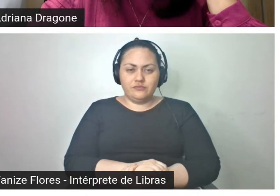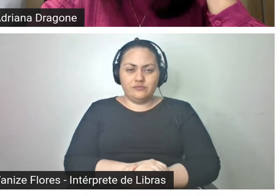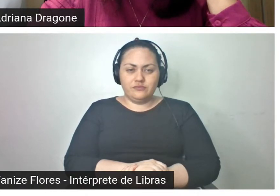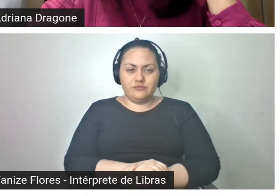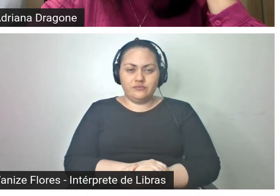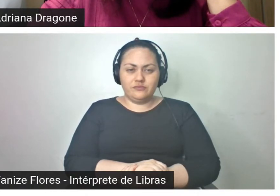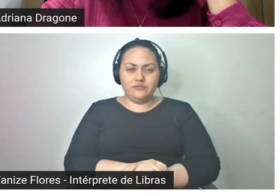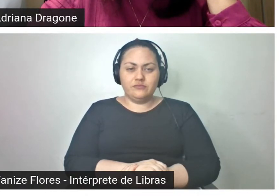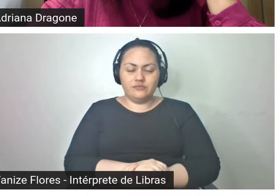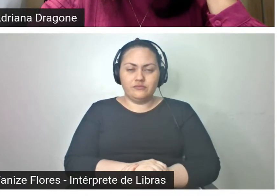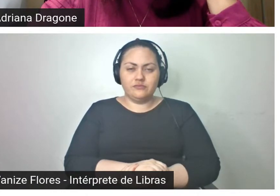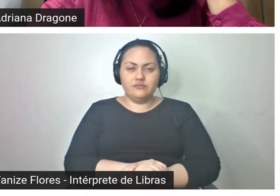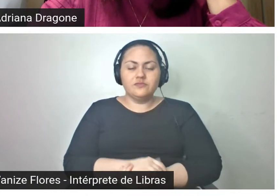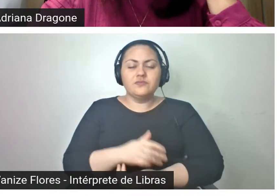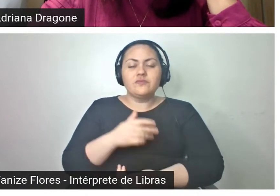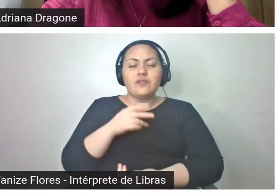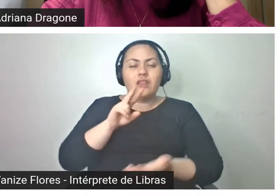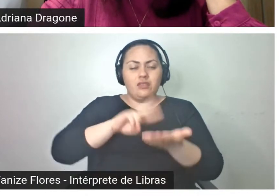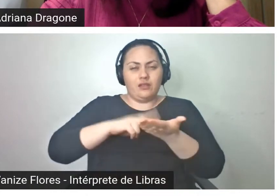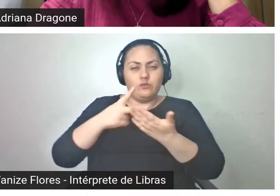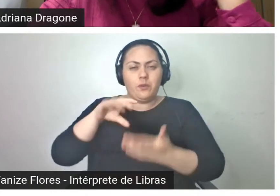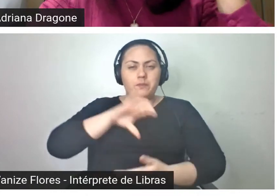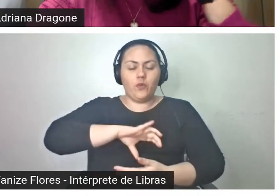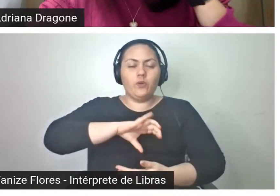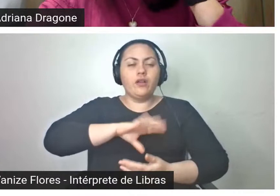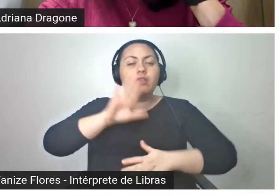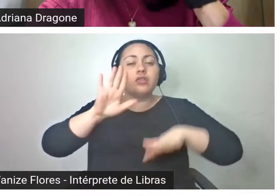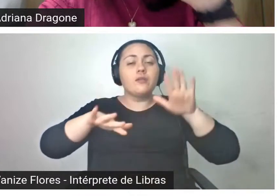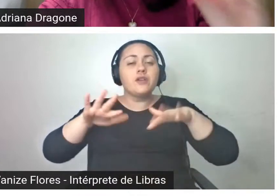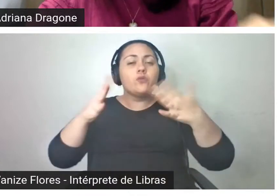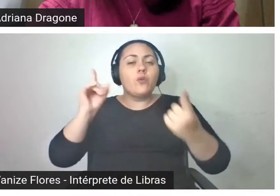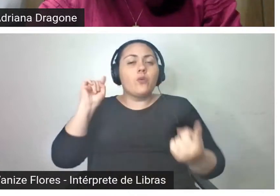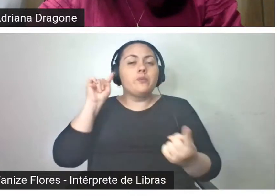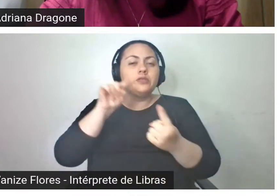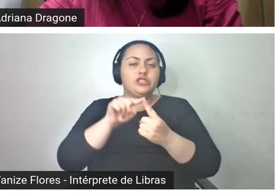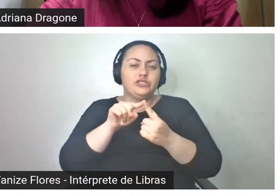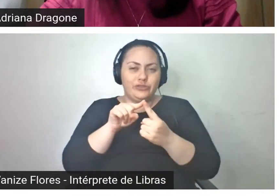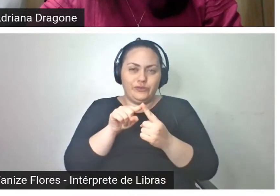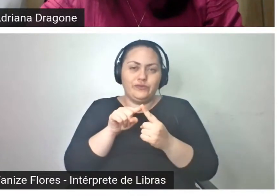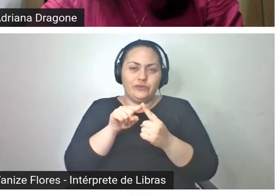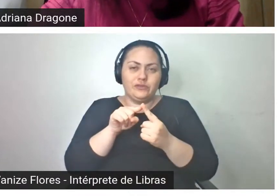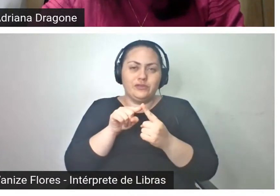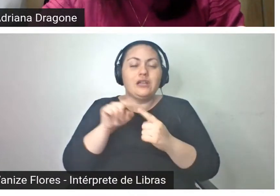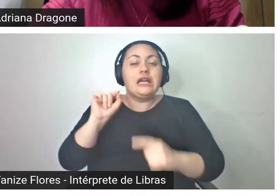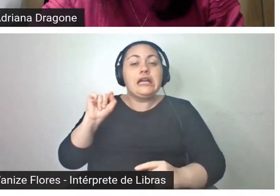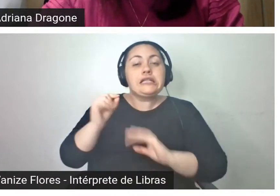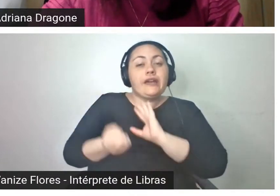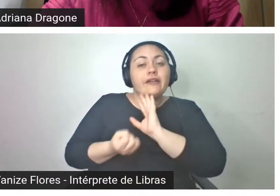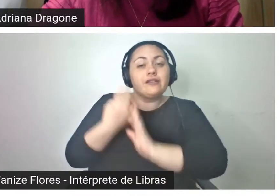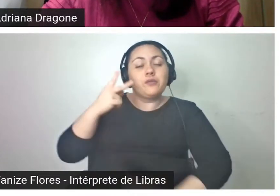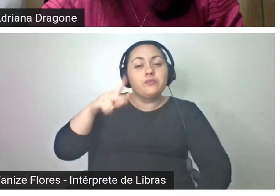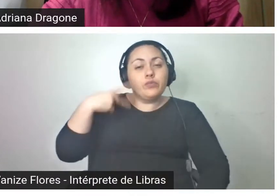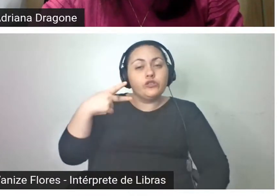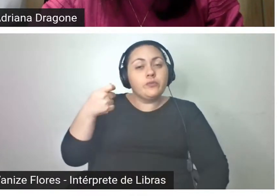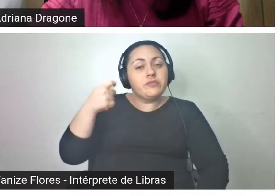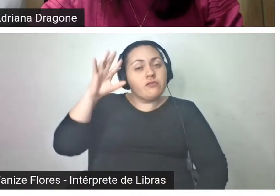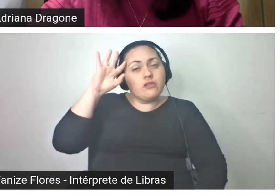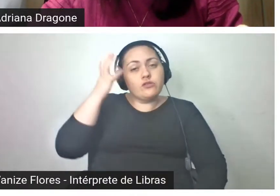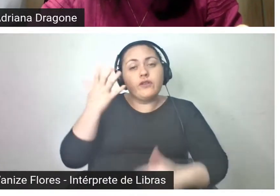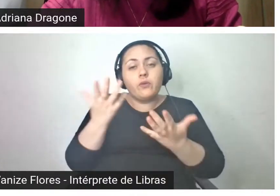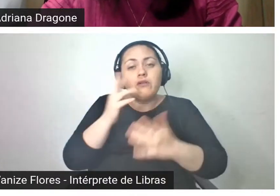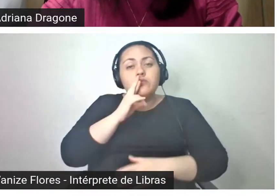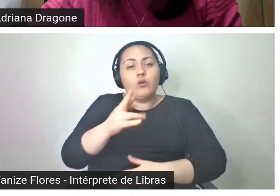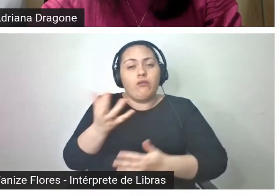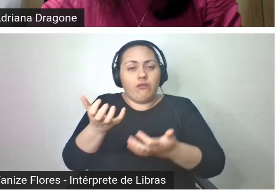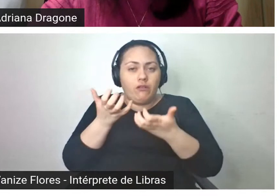Ele diz que depende dos objetivos que querem ser atingidos, né? E os que fazem as políticas precisam decidir qual é o resultado que eles querem. Se é